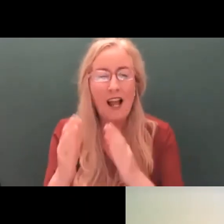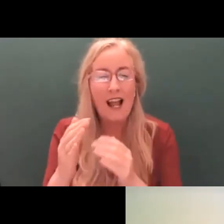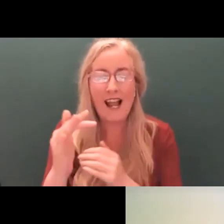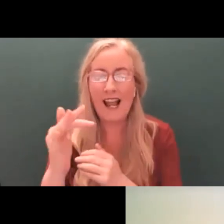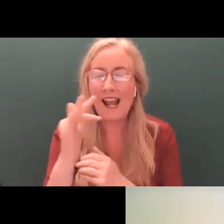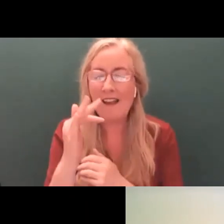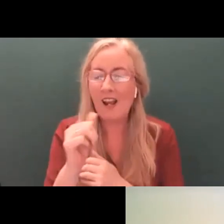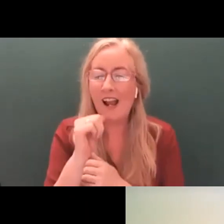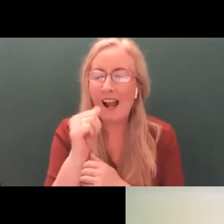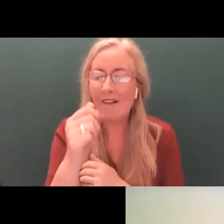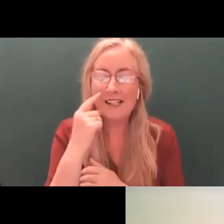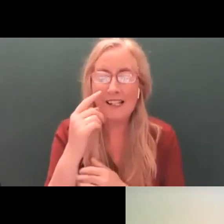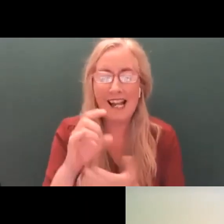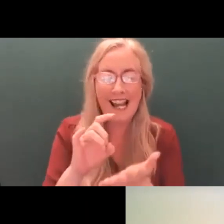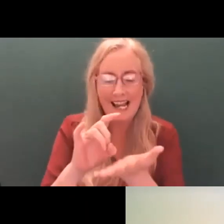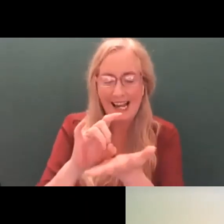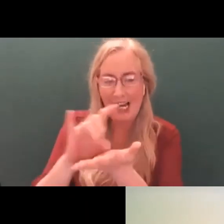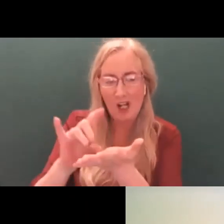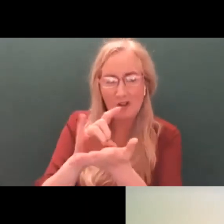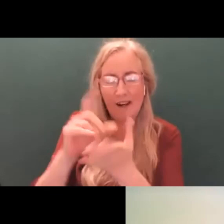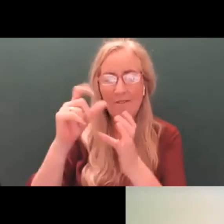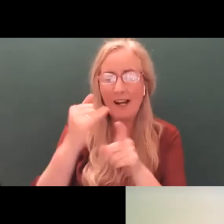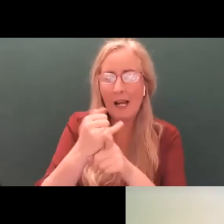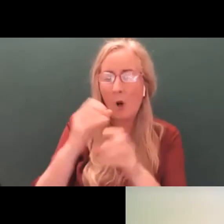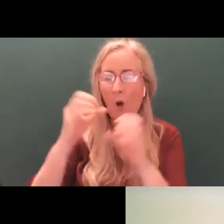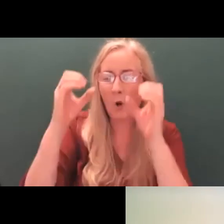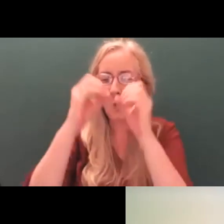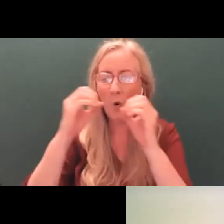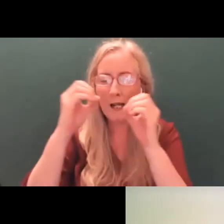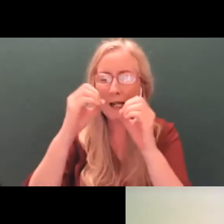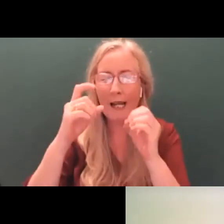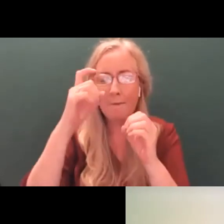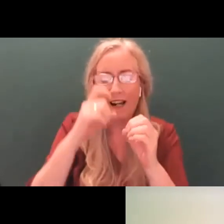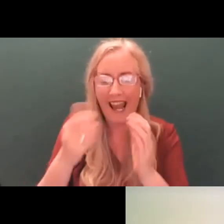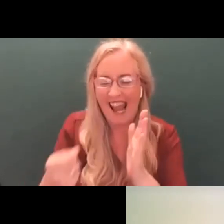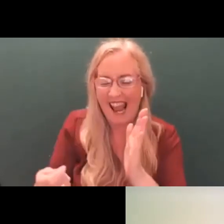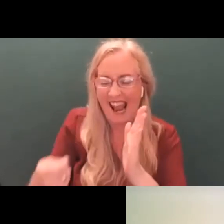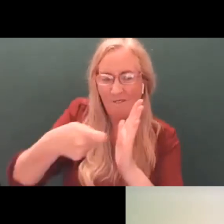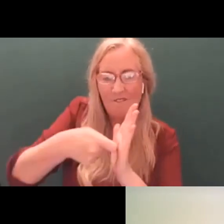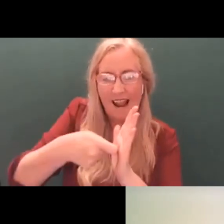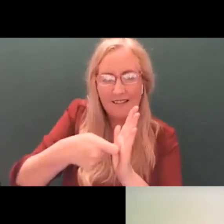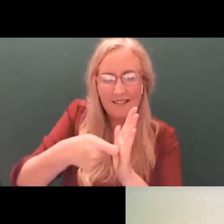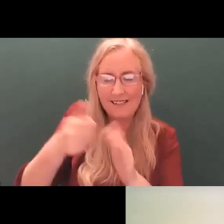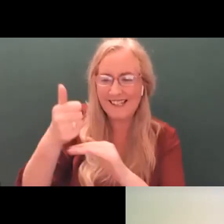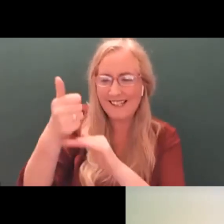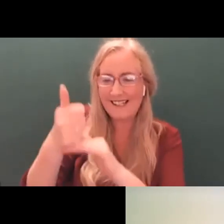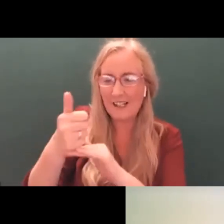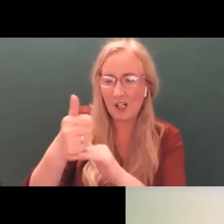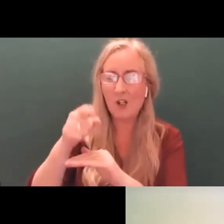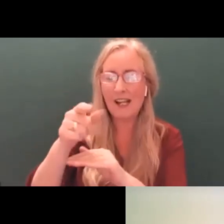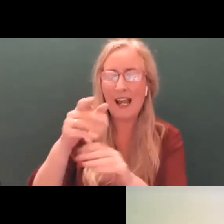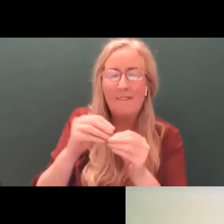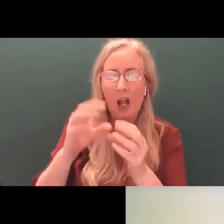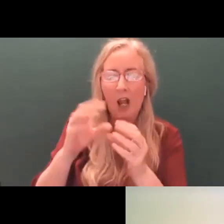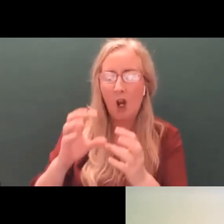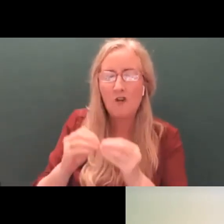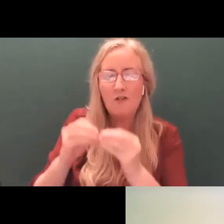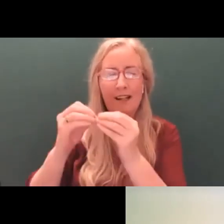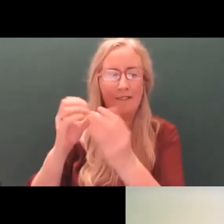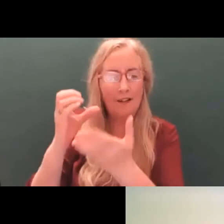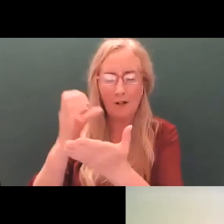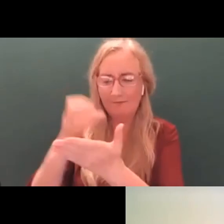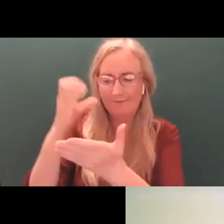it, that historical photos in Google Images advanced settings, you can check whether there's a Creative Commons license, as it's